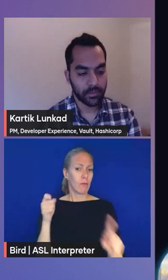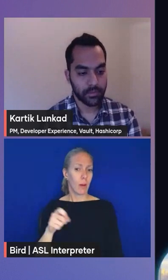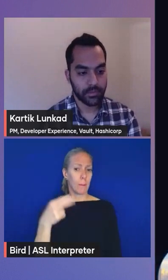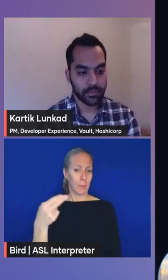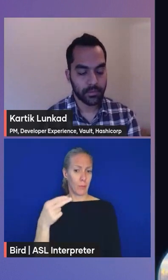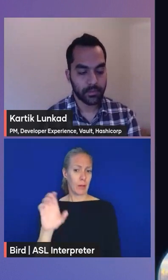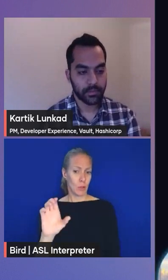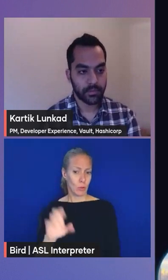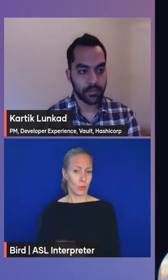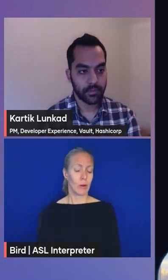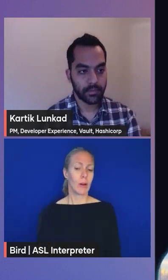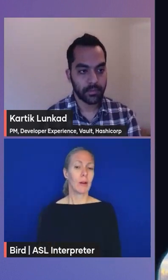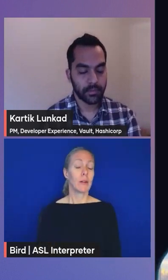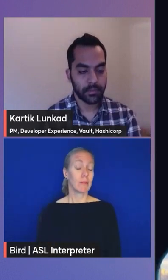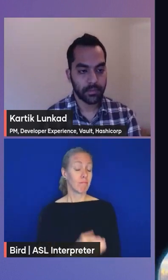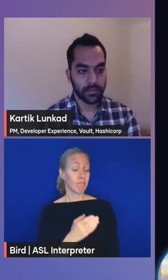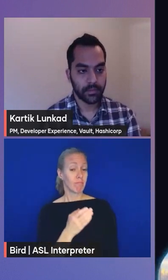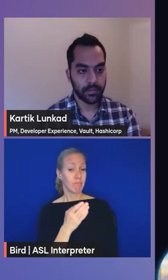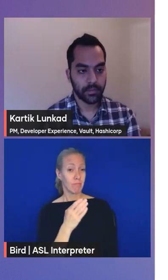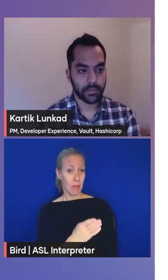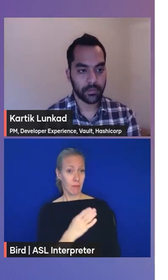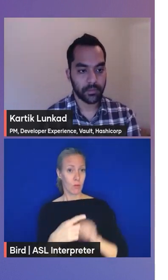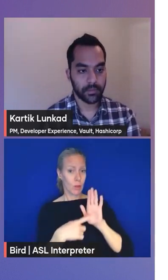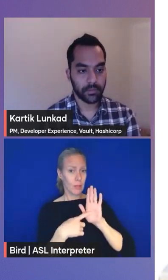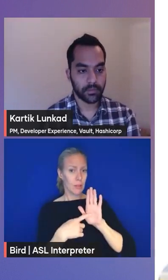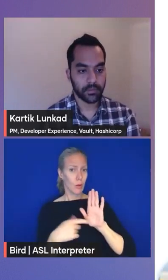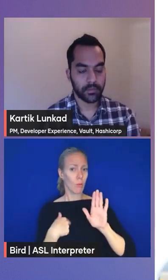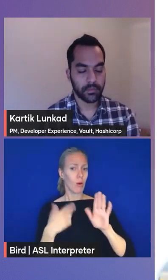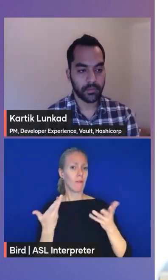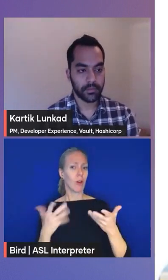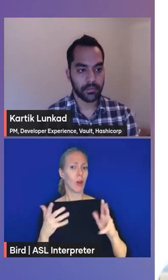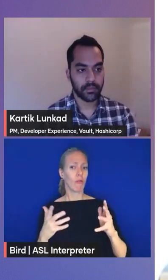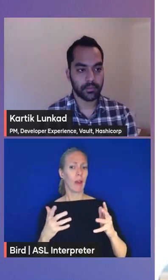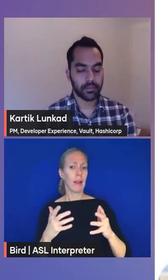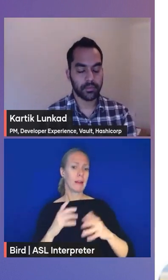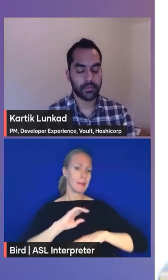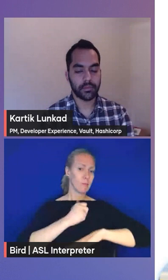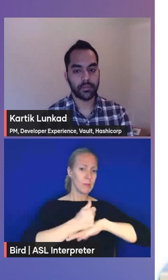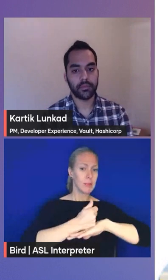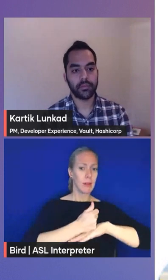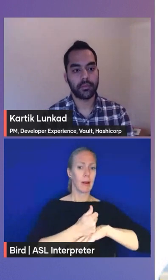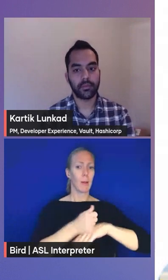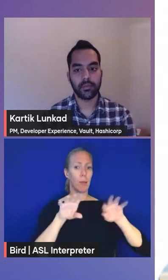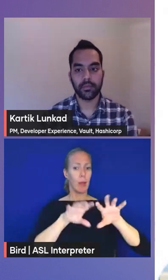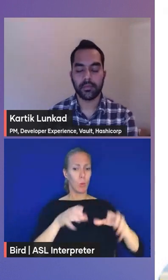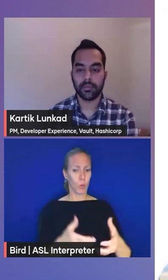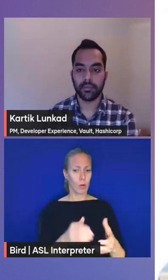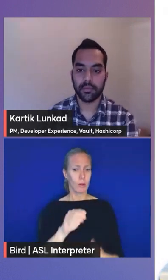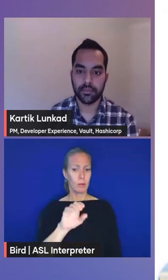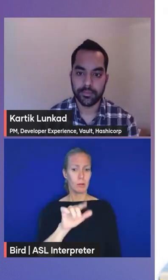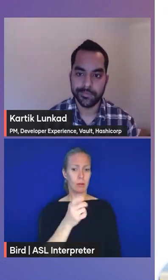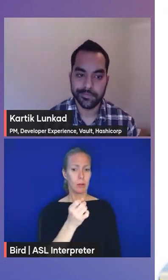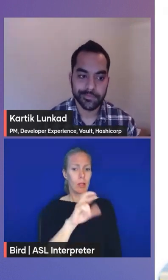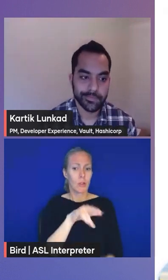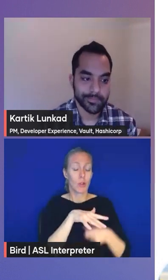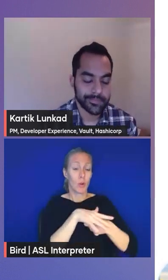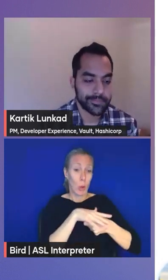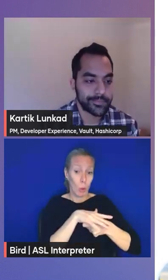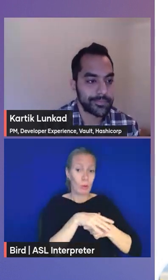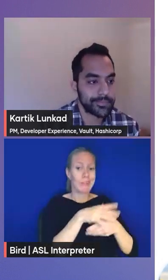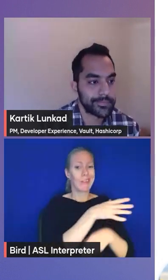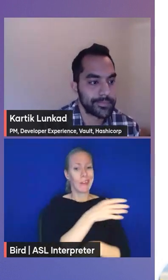this demo, I have already spun up a Vault cluster locally, as well as created a Postgres